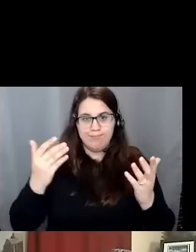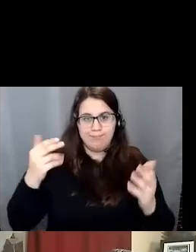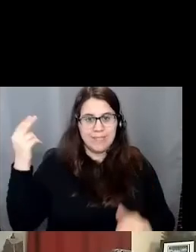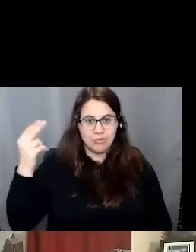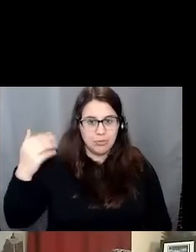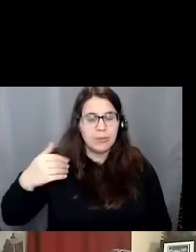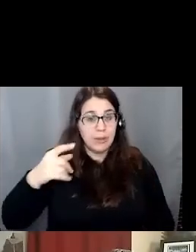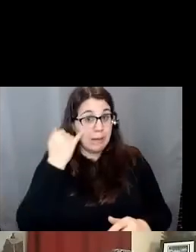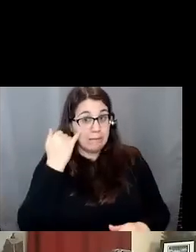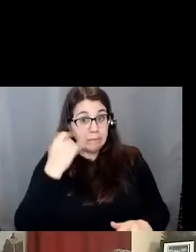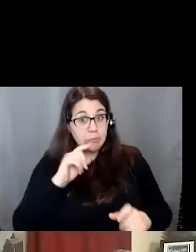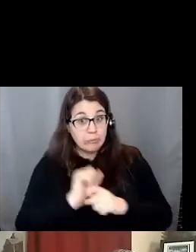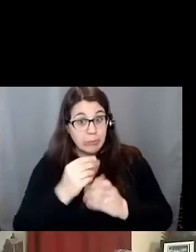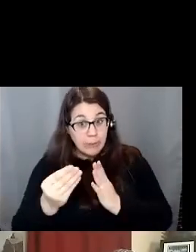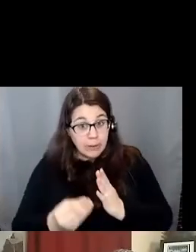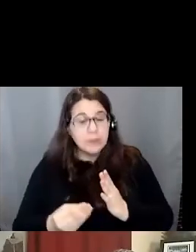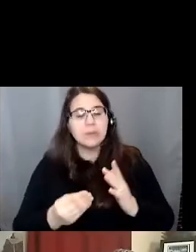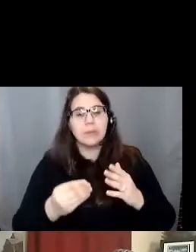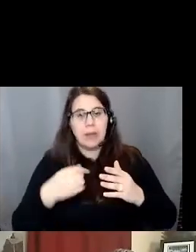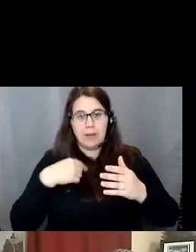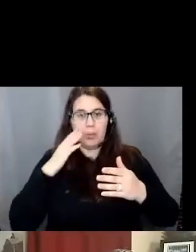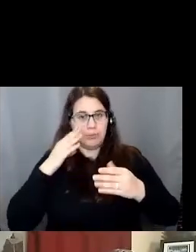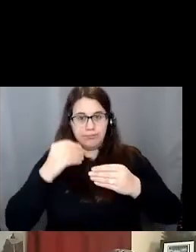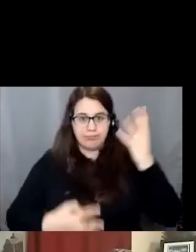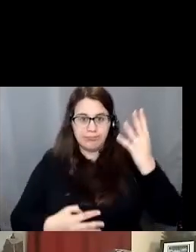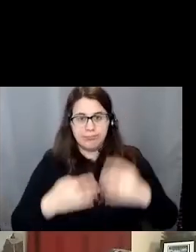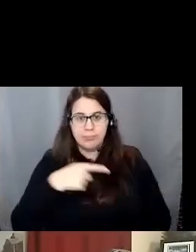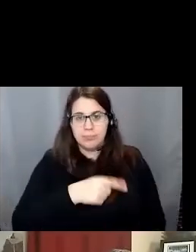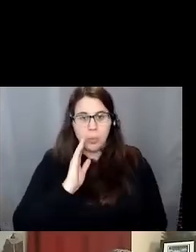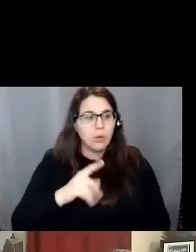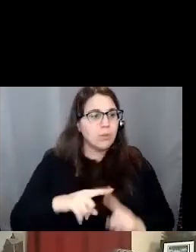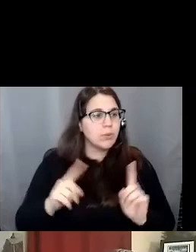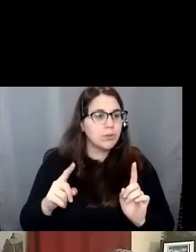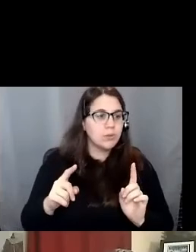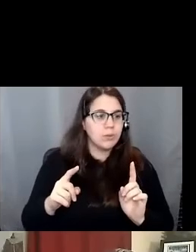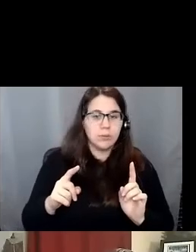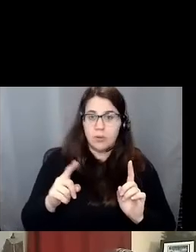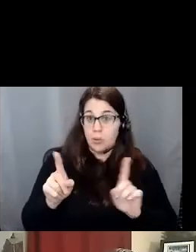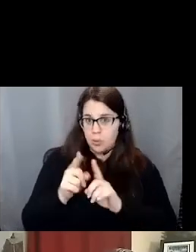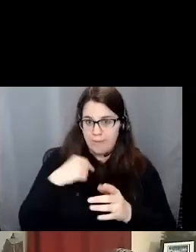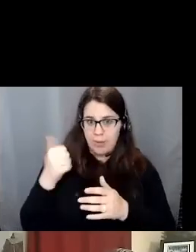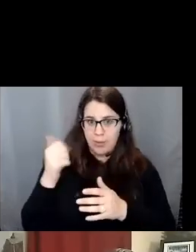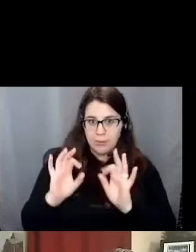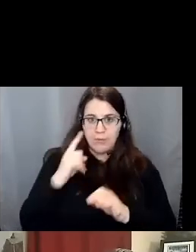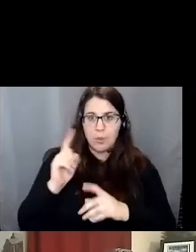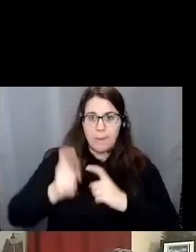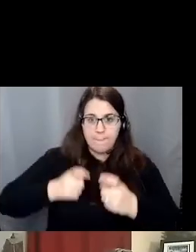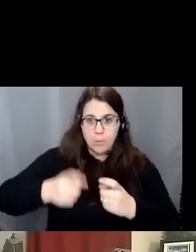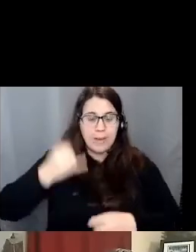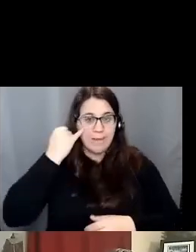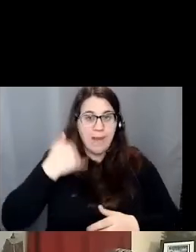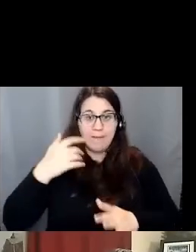also have a button to make a contribution. If I had any recurring activity, like a recurring monthly